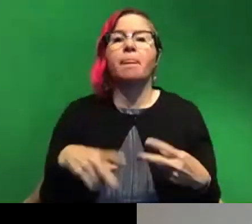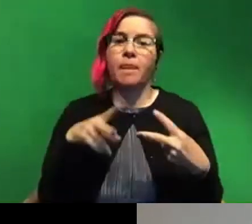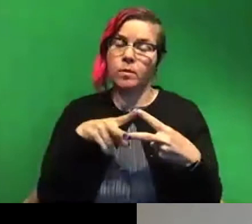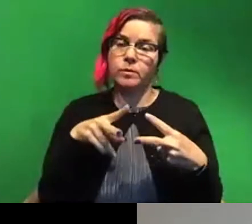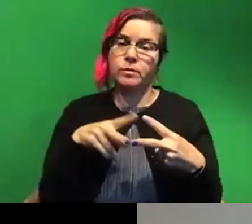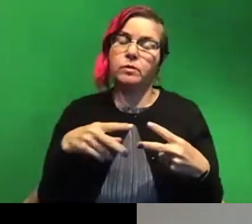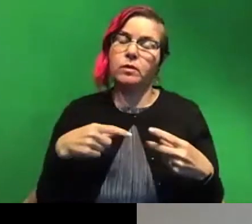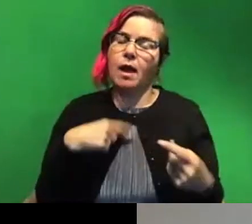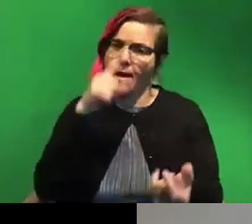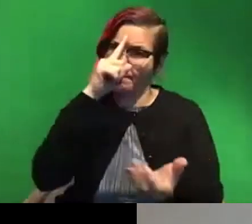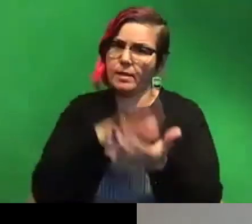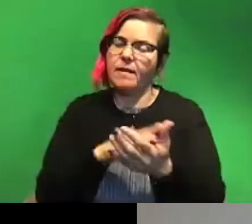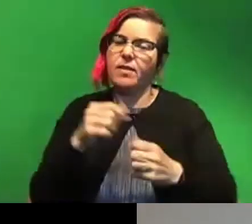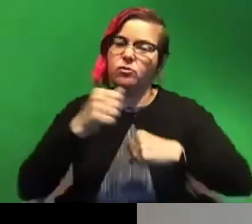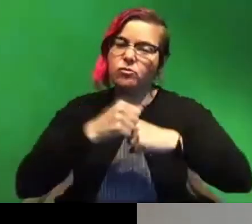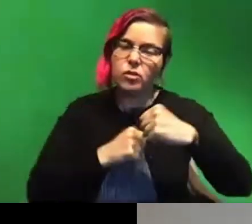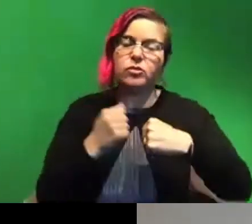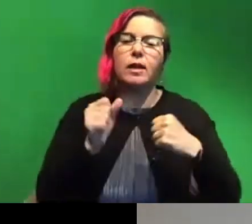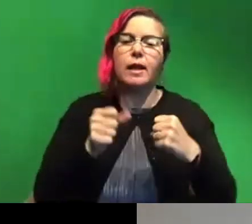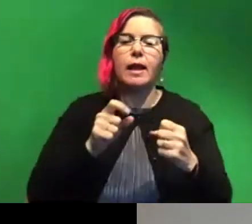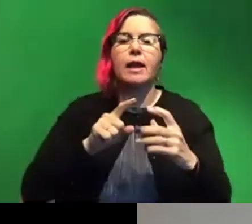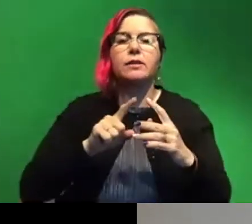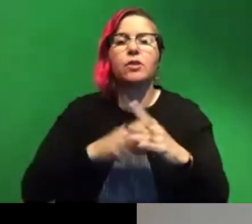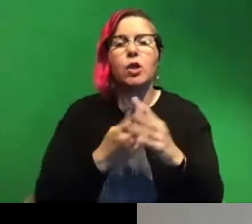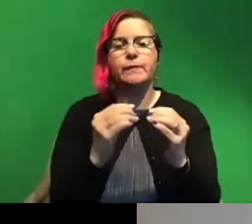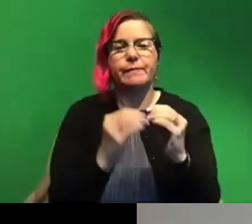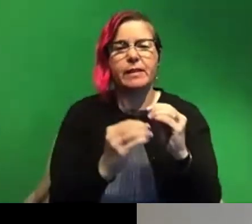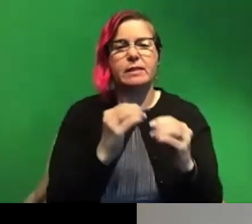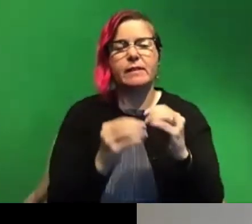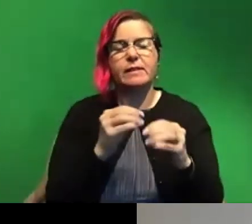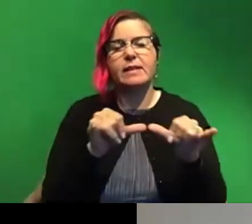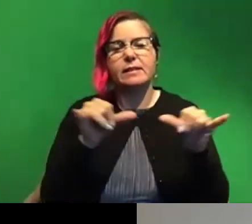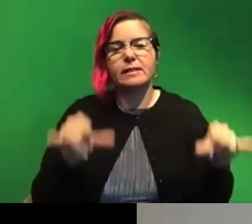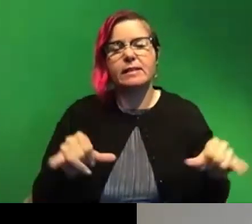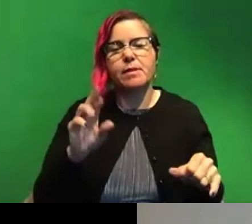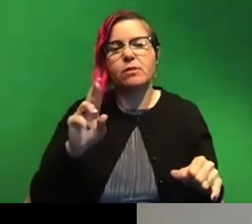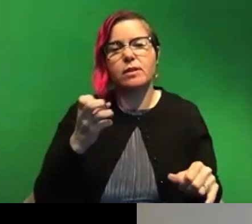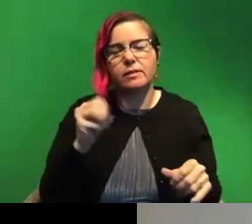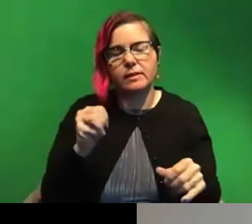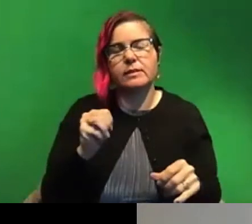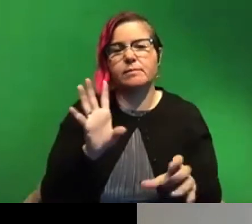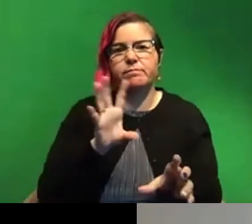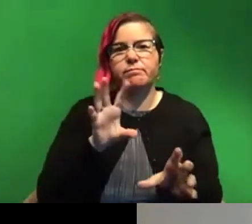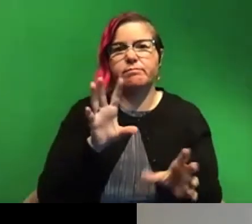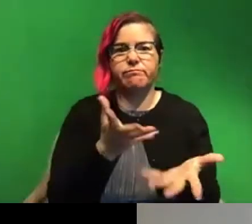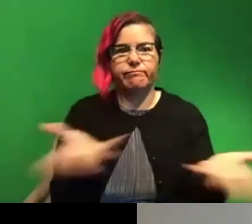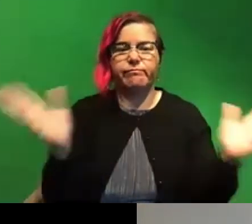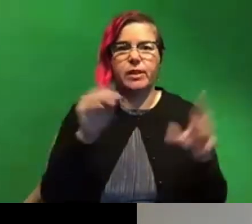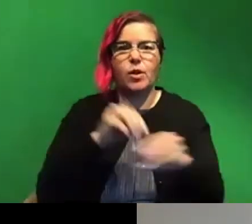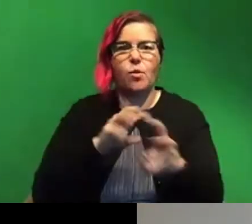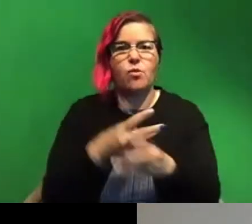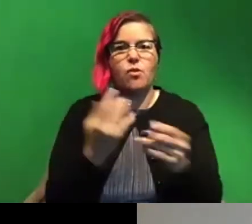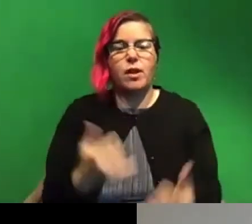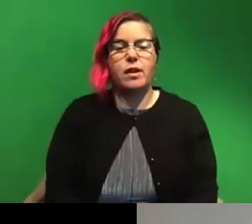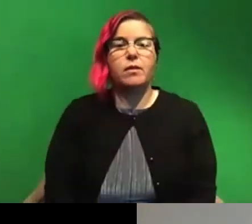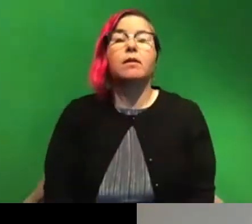full believer that this structure can start to undo some of the systemic racism that is ever present in our world right now.